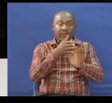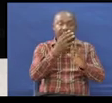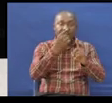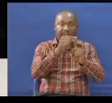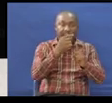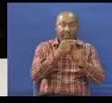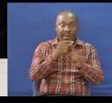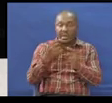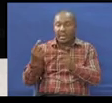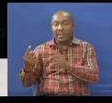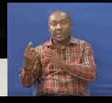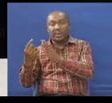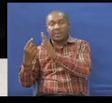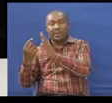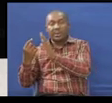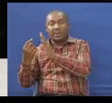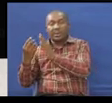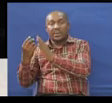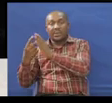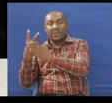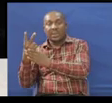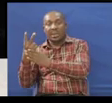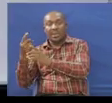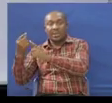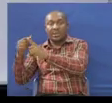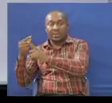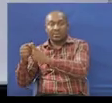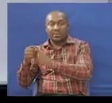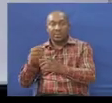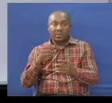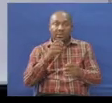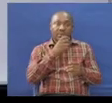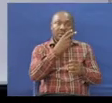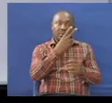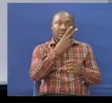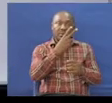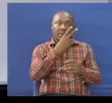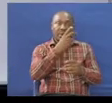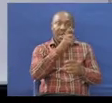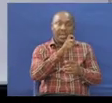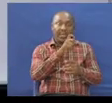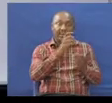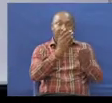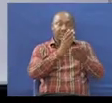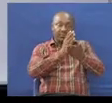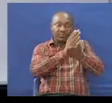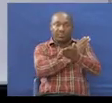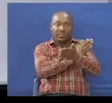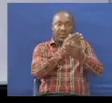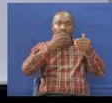term. Also x is the common. So take 2x out. If I take 2x out, what will I remain with